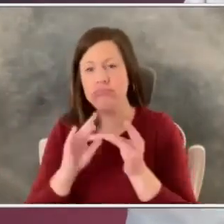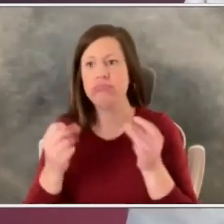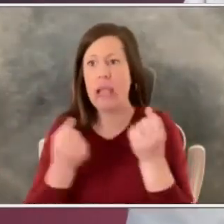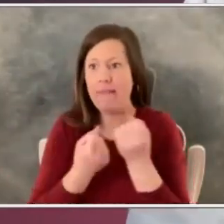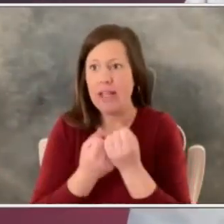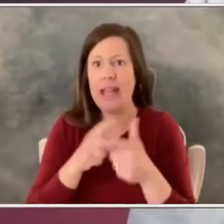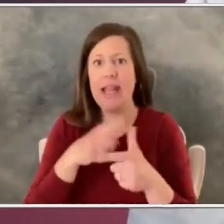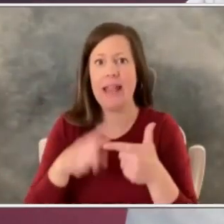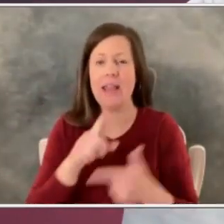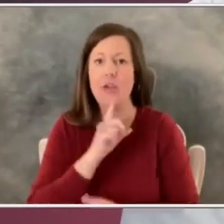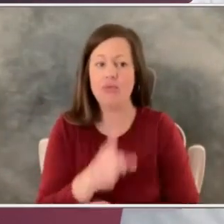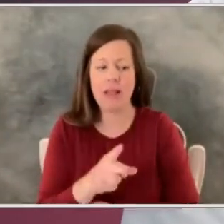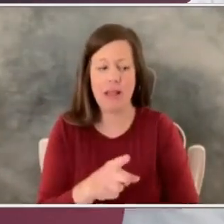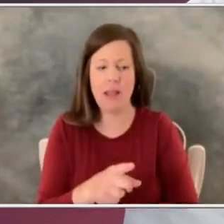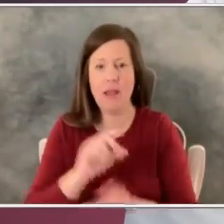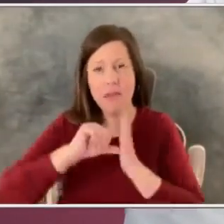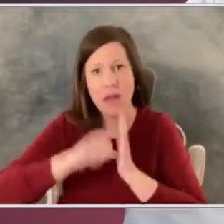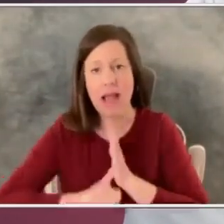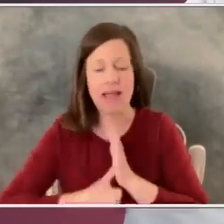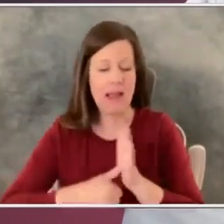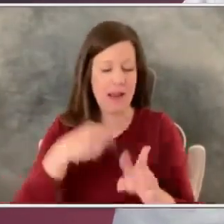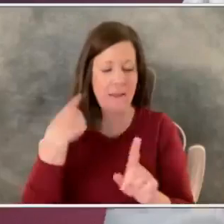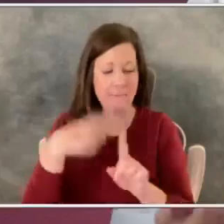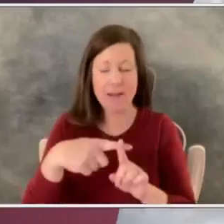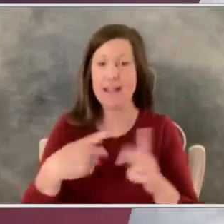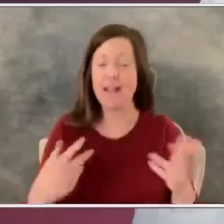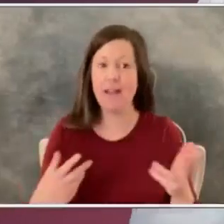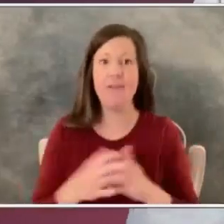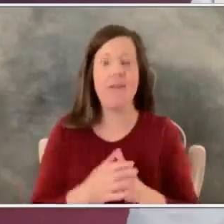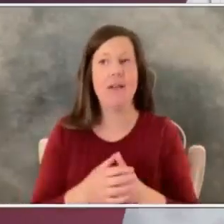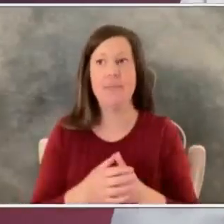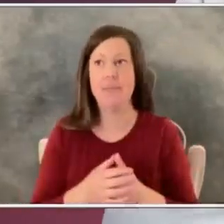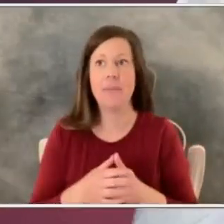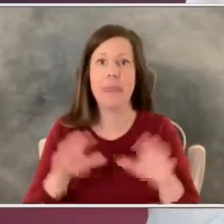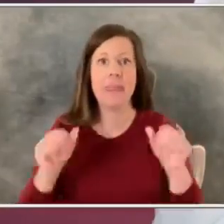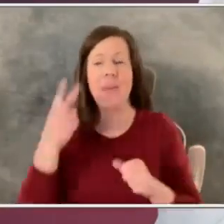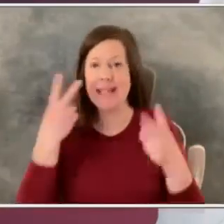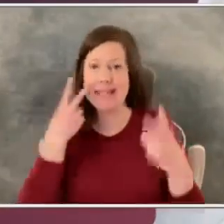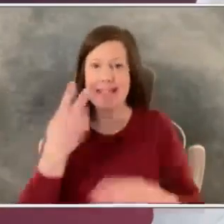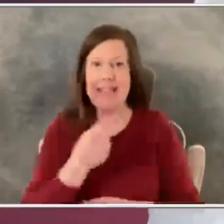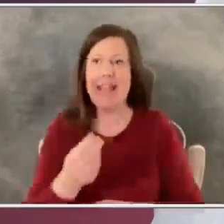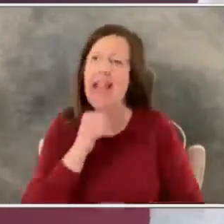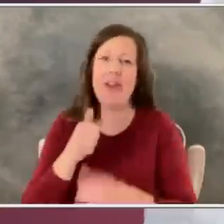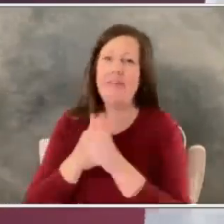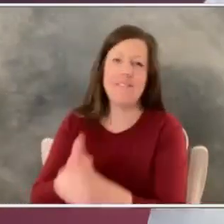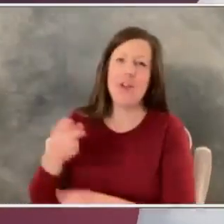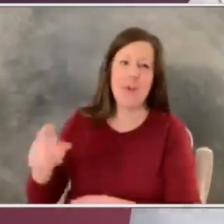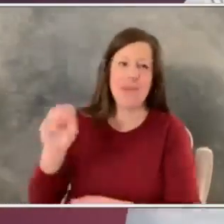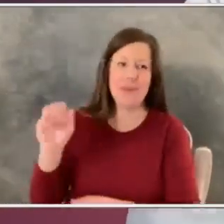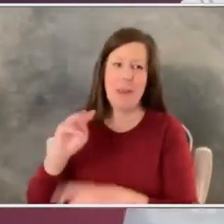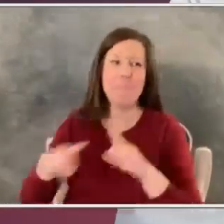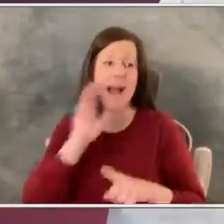really highlighting the positive that we can see. I don't follow you on social media, but I'm going to start. Oh, you